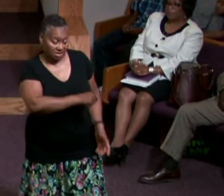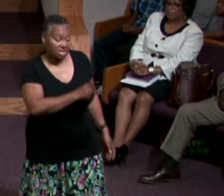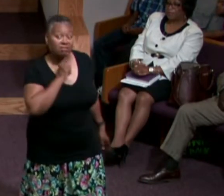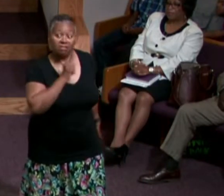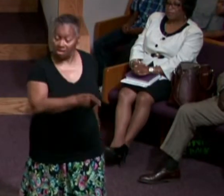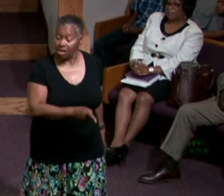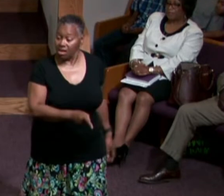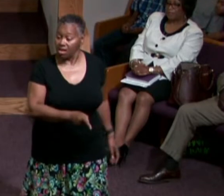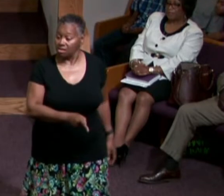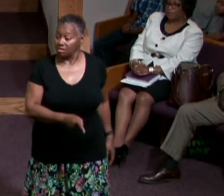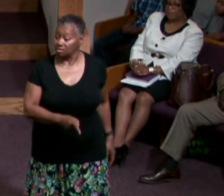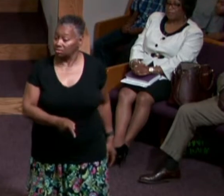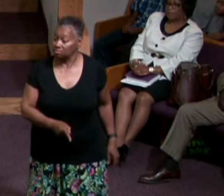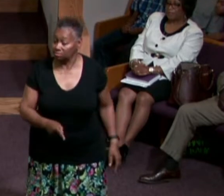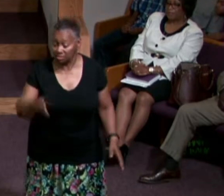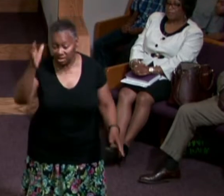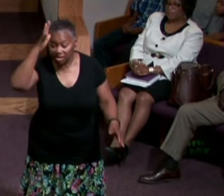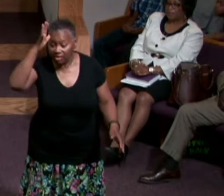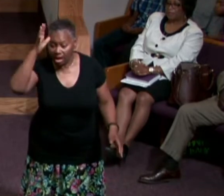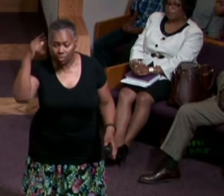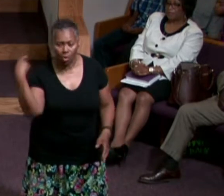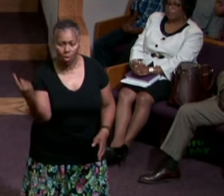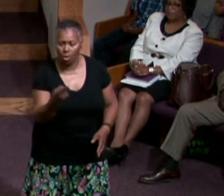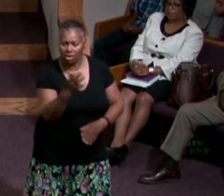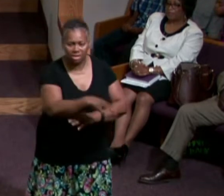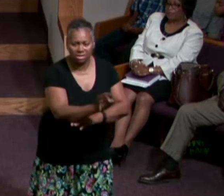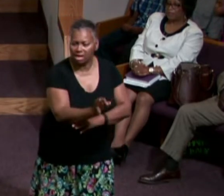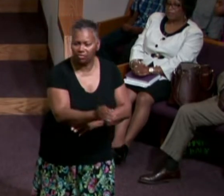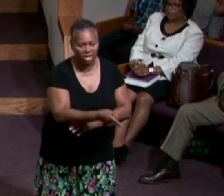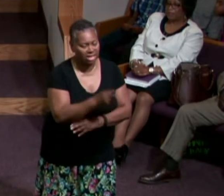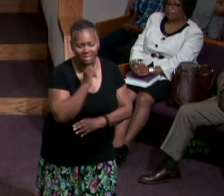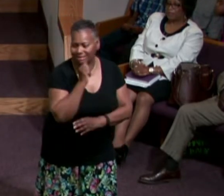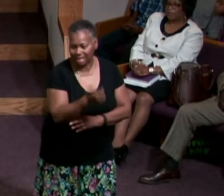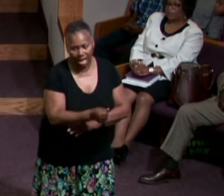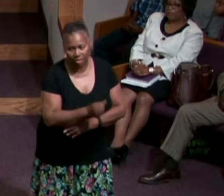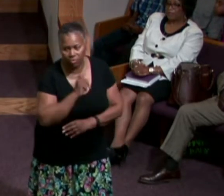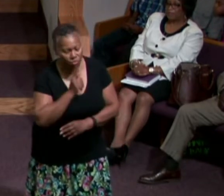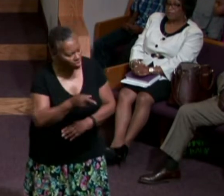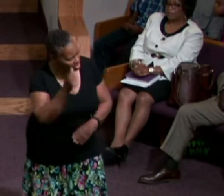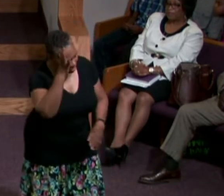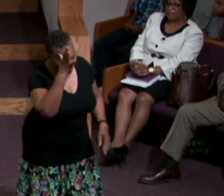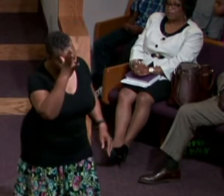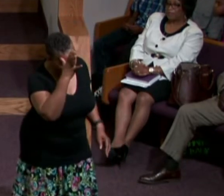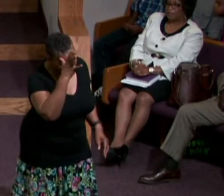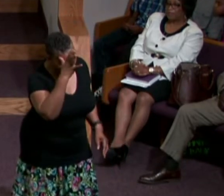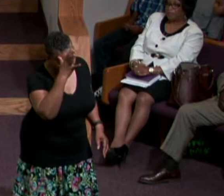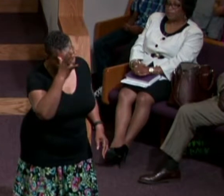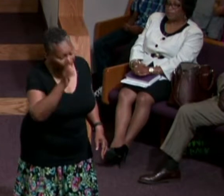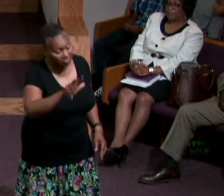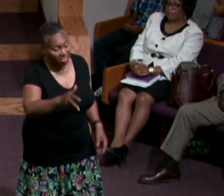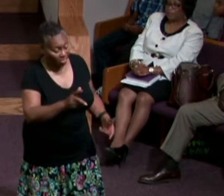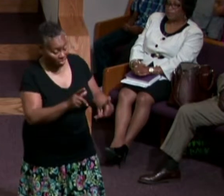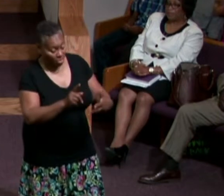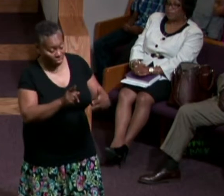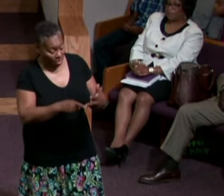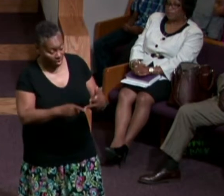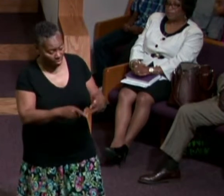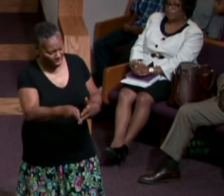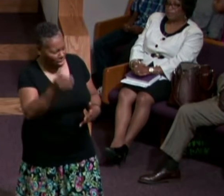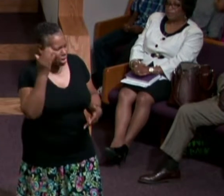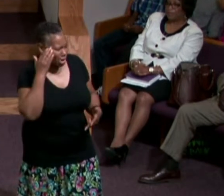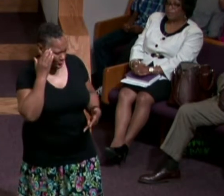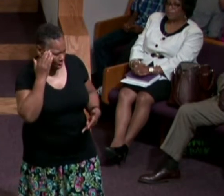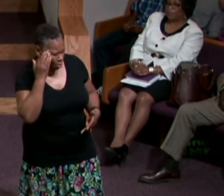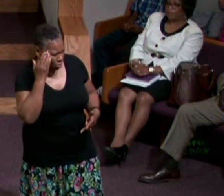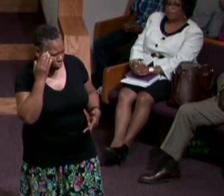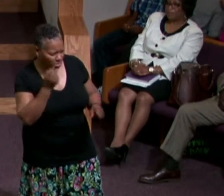father, only to discover that he is not the biological father. And then thirdly, he knows from